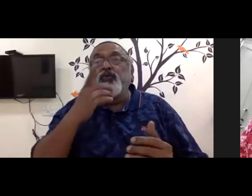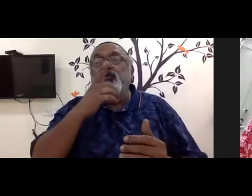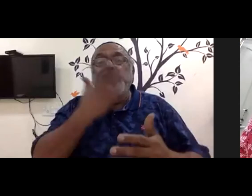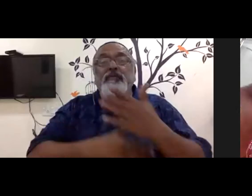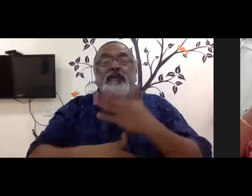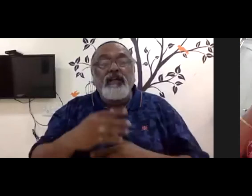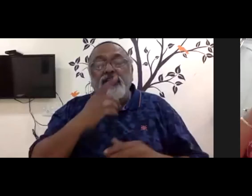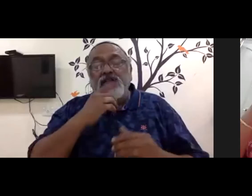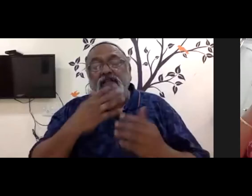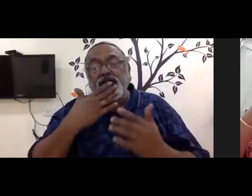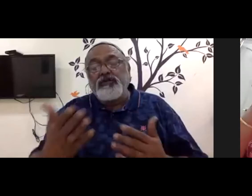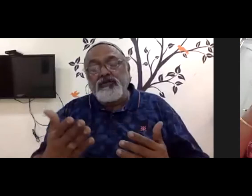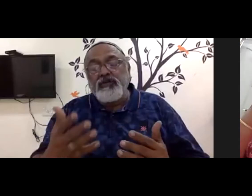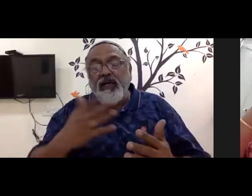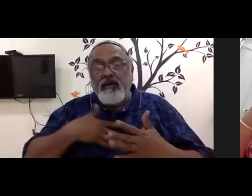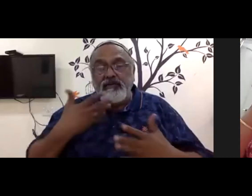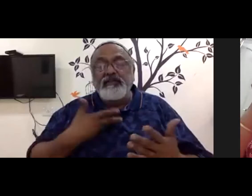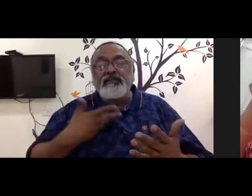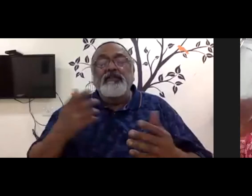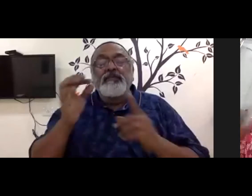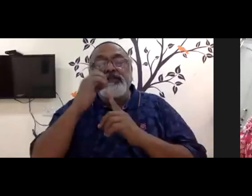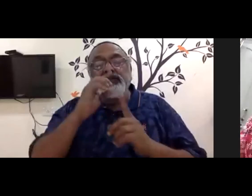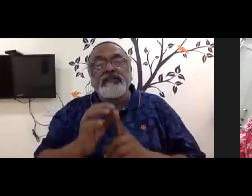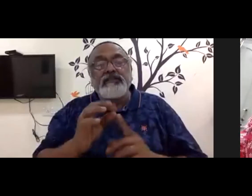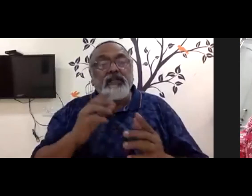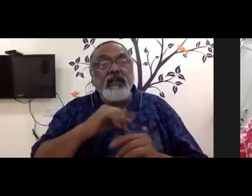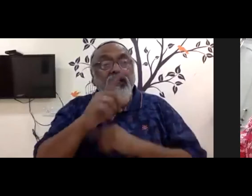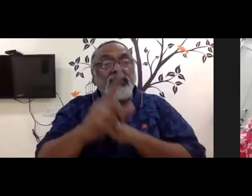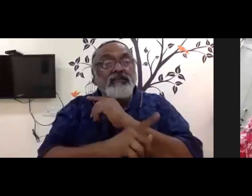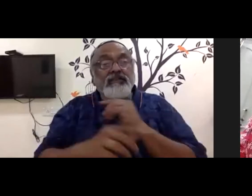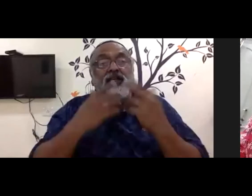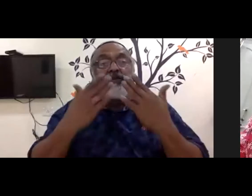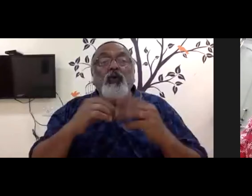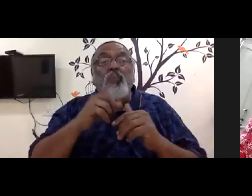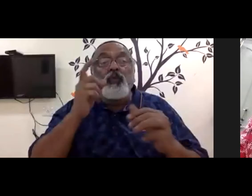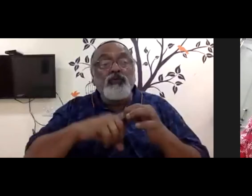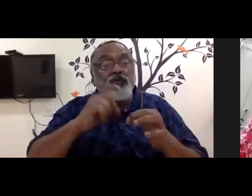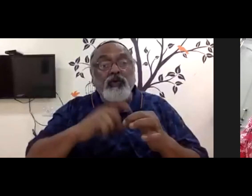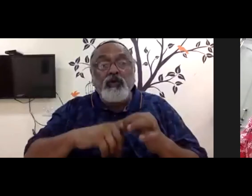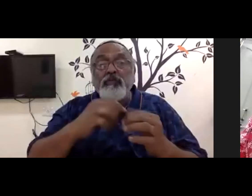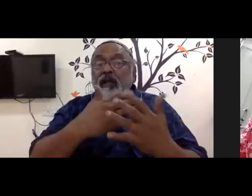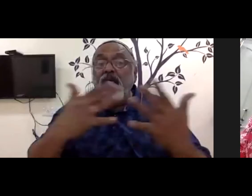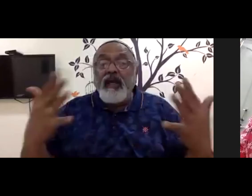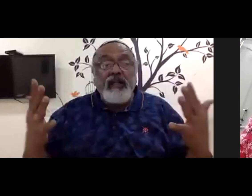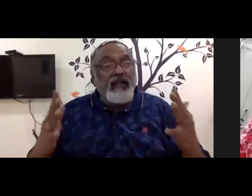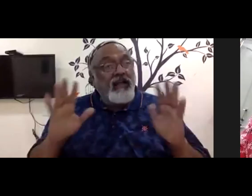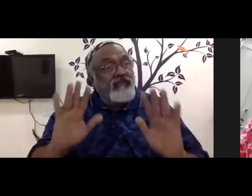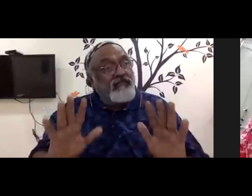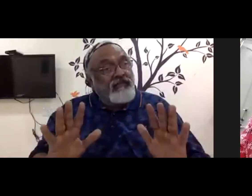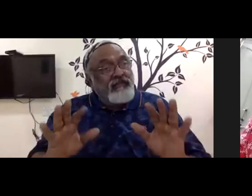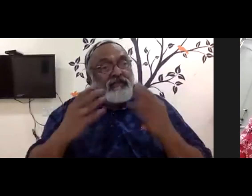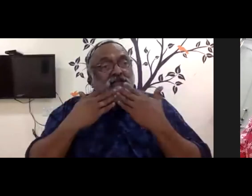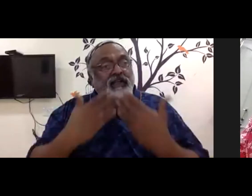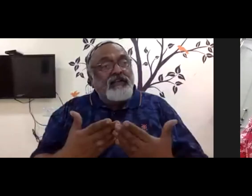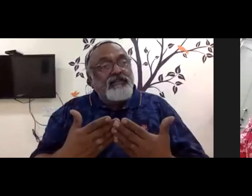much. And lastly, I would like to extend a thanks to all the participants. Thank you for being with us today. And I hope you